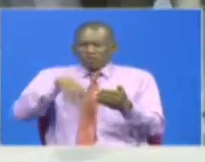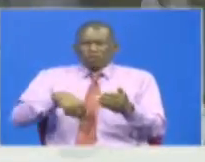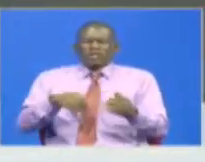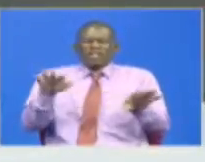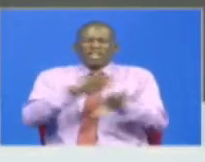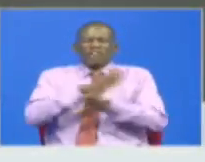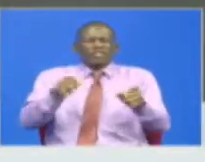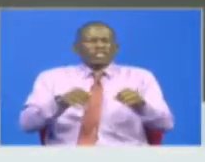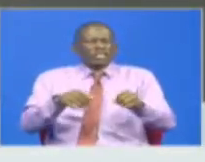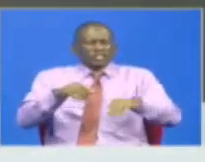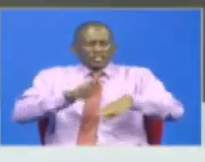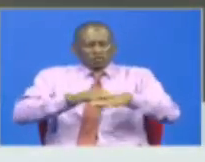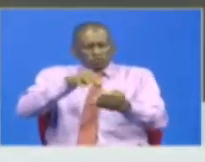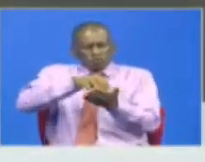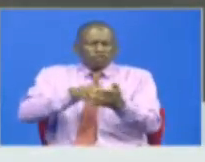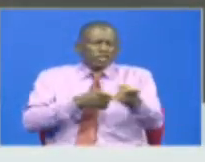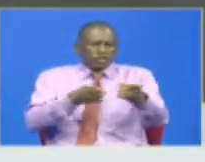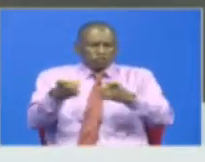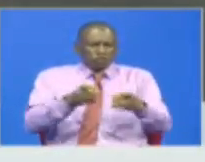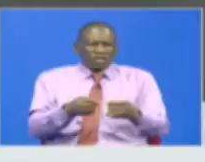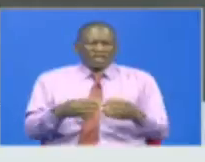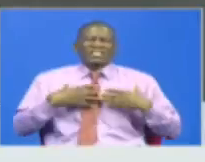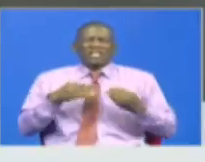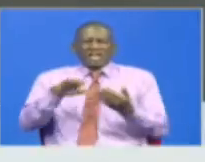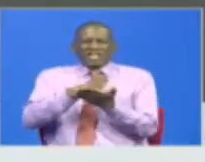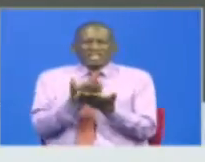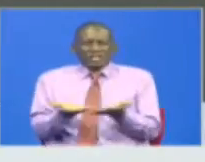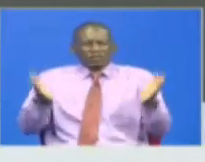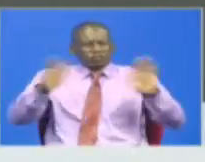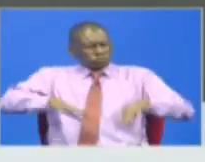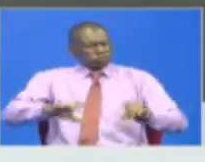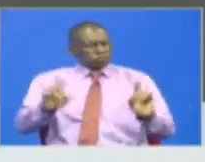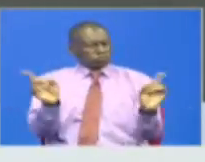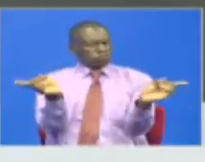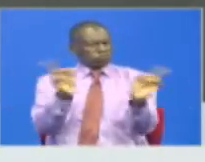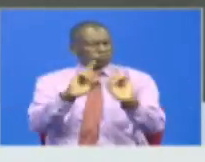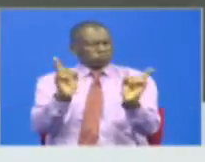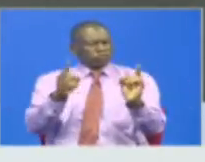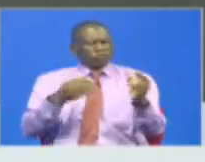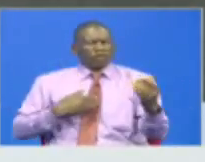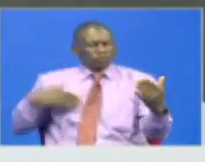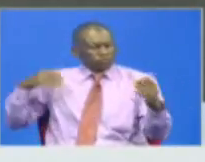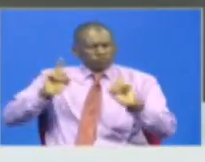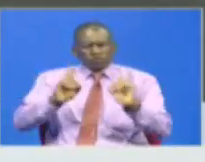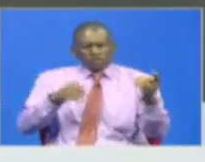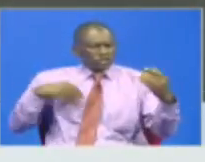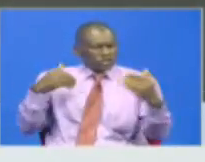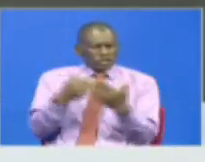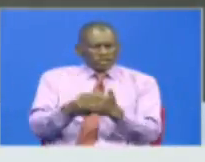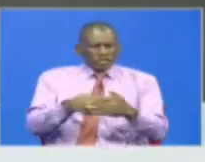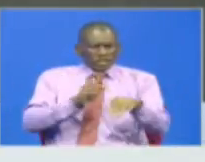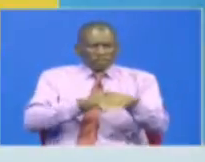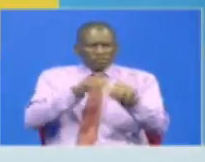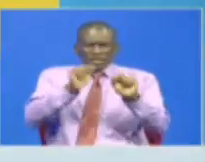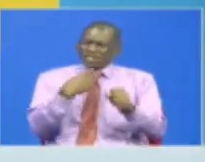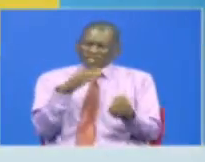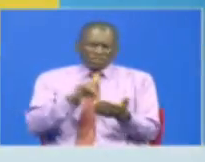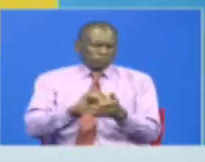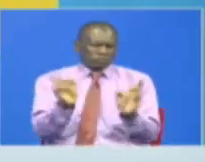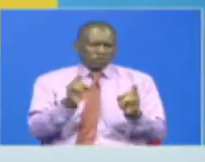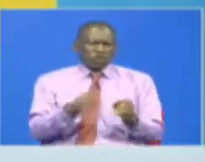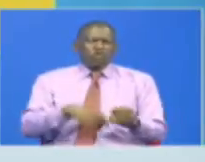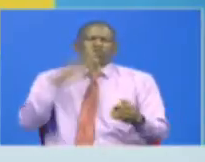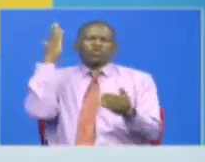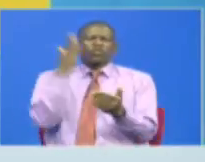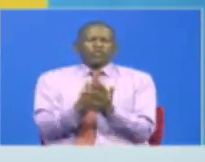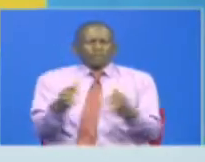control. Is the health sector collapsing? I don't think we have reached a point where we can say that. Reassuring words